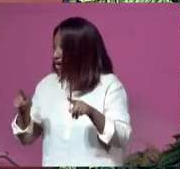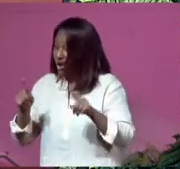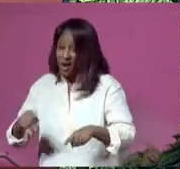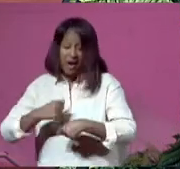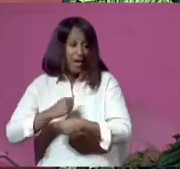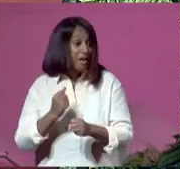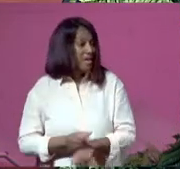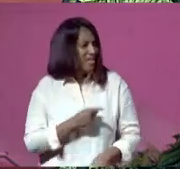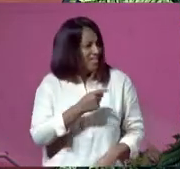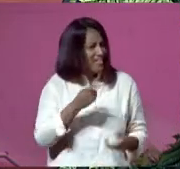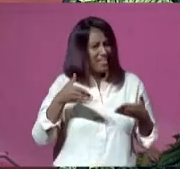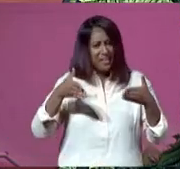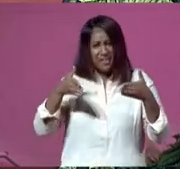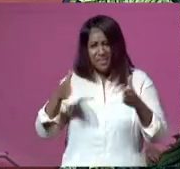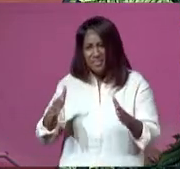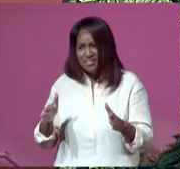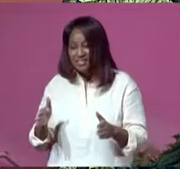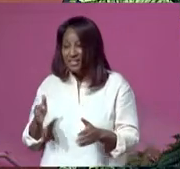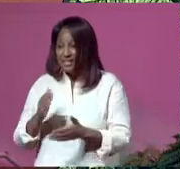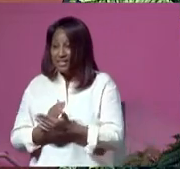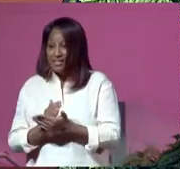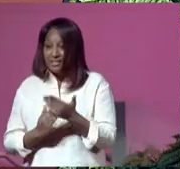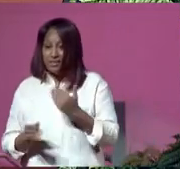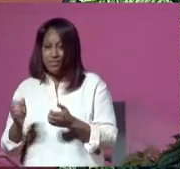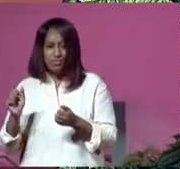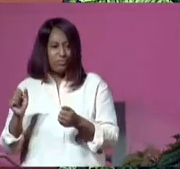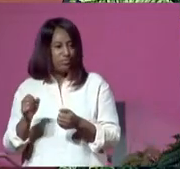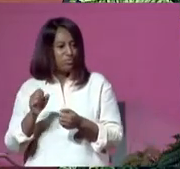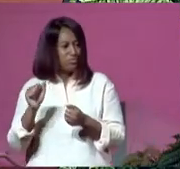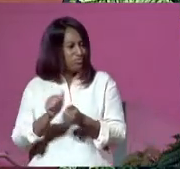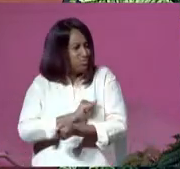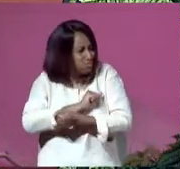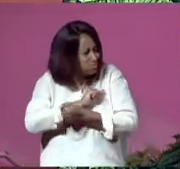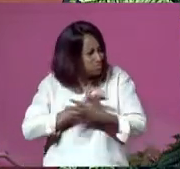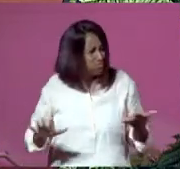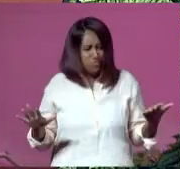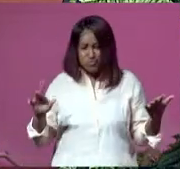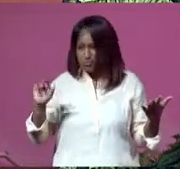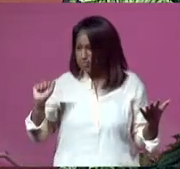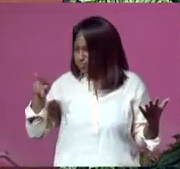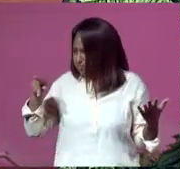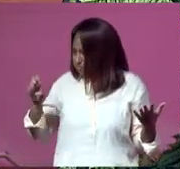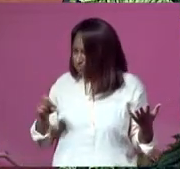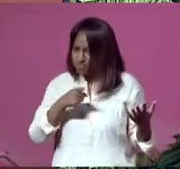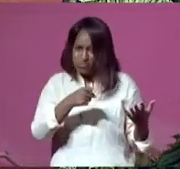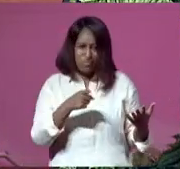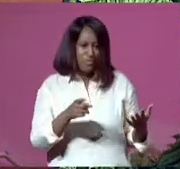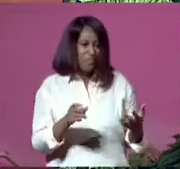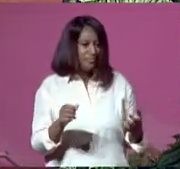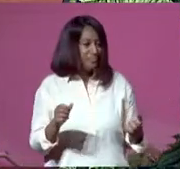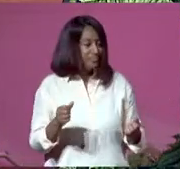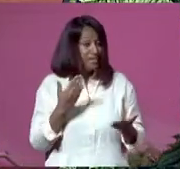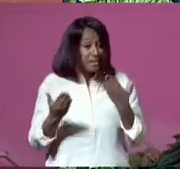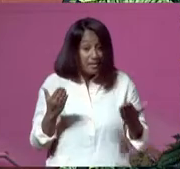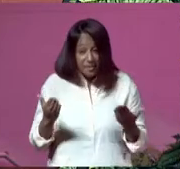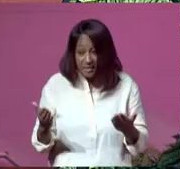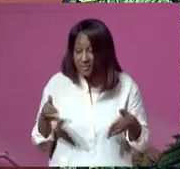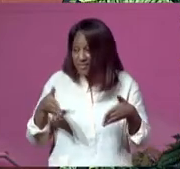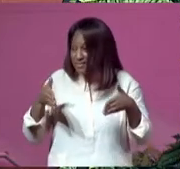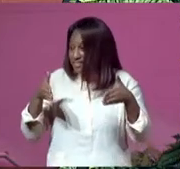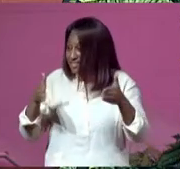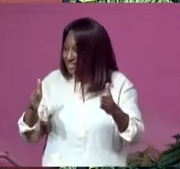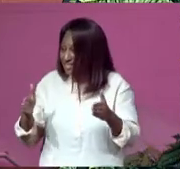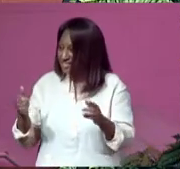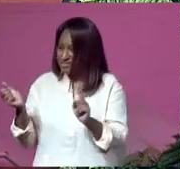got molested. Maybe she's that way because she was abused. Maybe he's that way because of what he said. See, I quiet y'all off. And if the